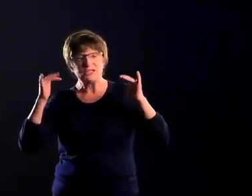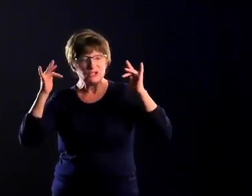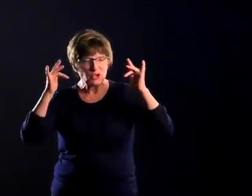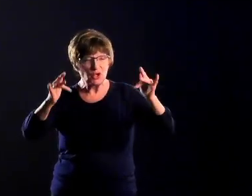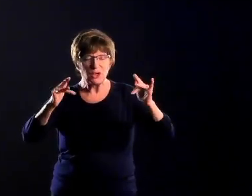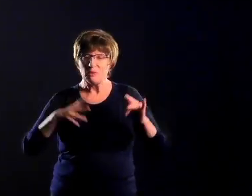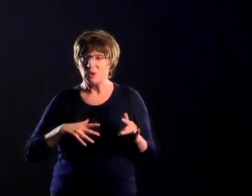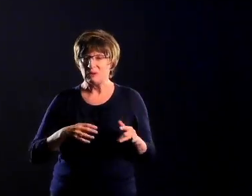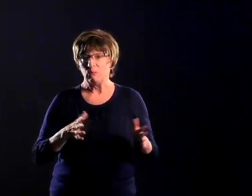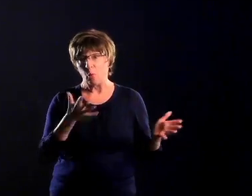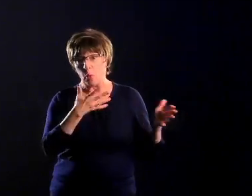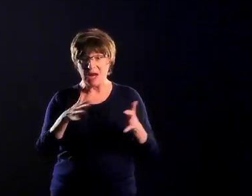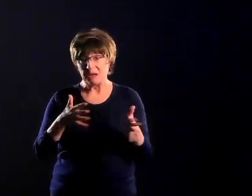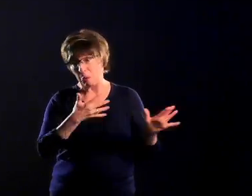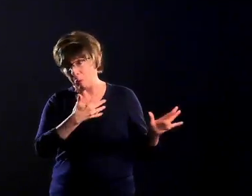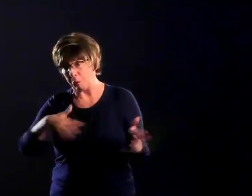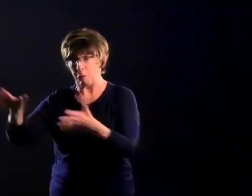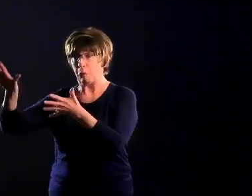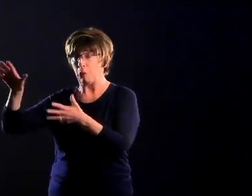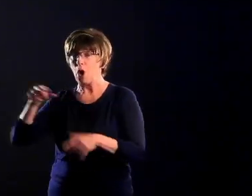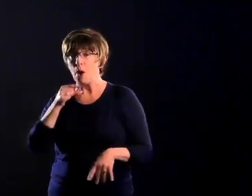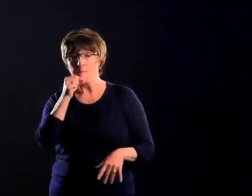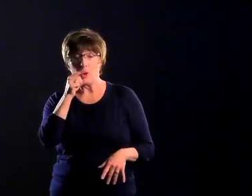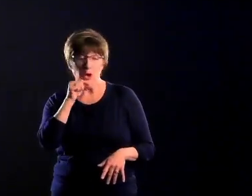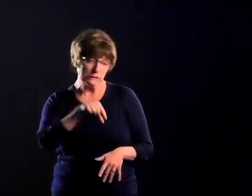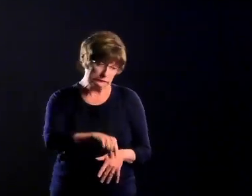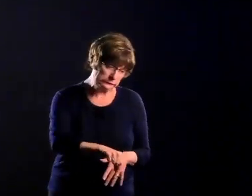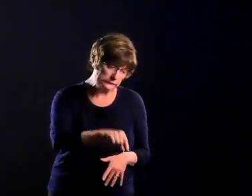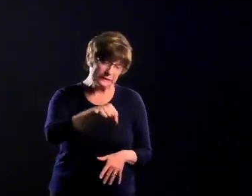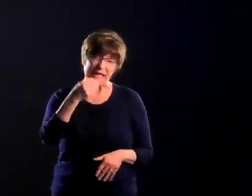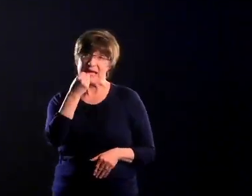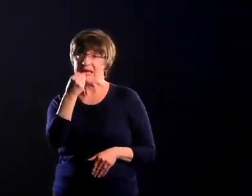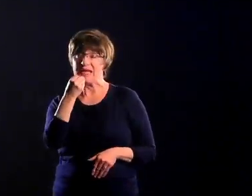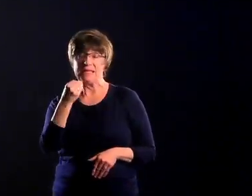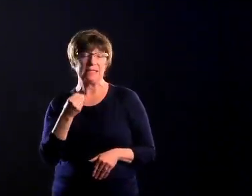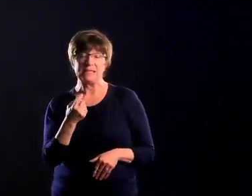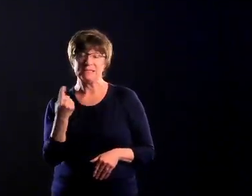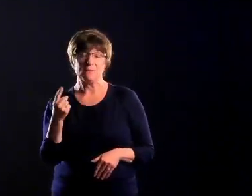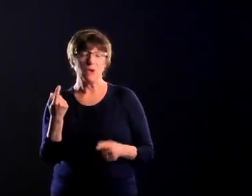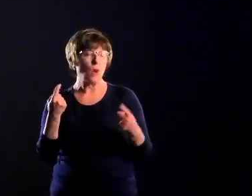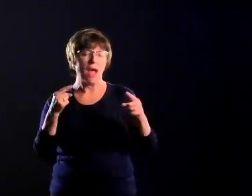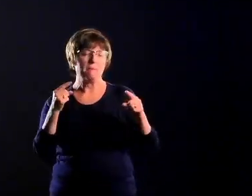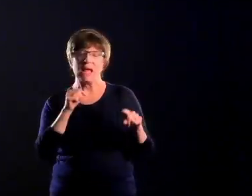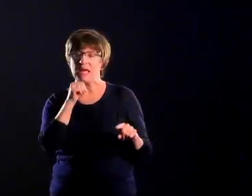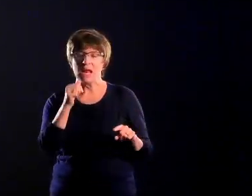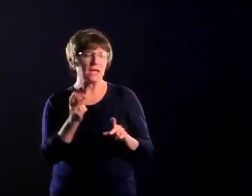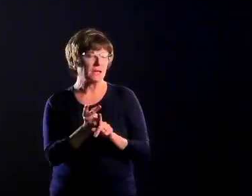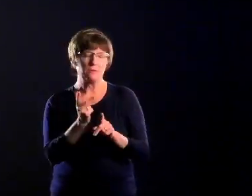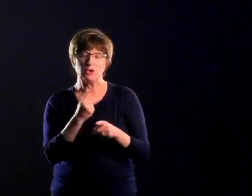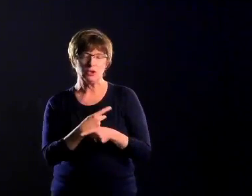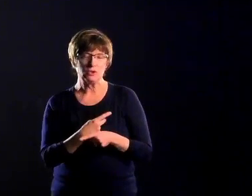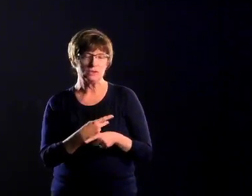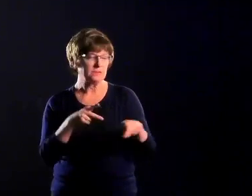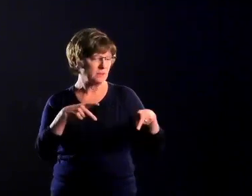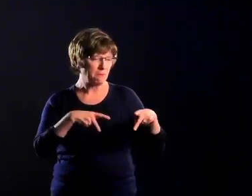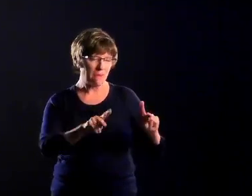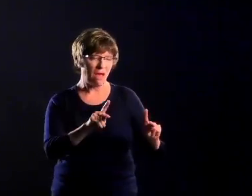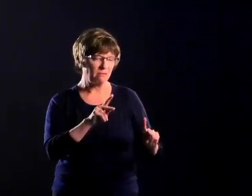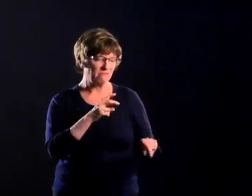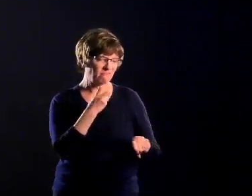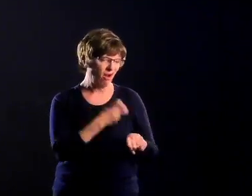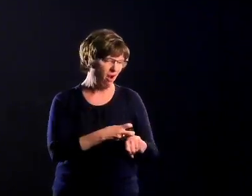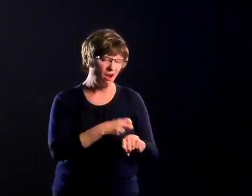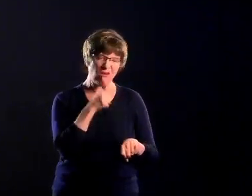and eat that seed. Something's going to happen to it. It's not going to produce what it needs to produce. So the path, not a good